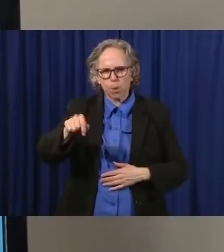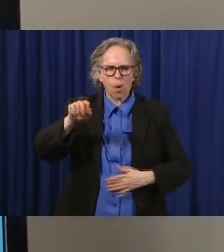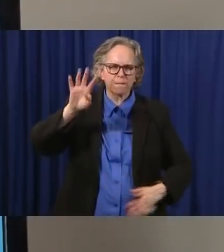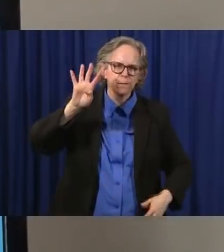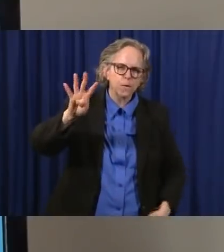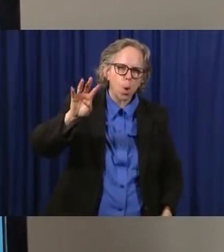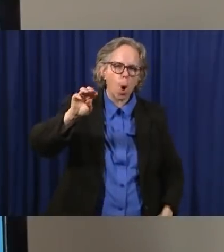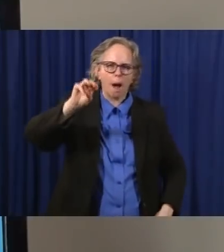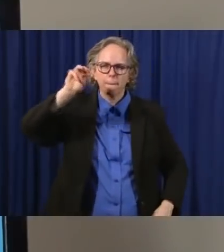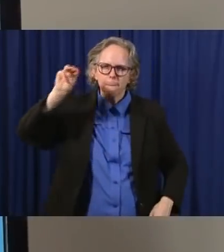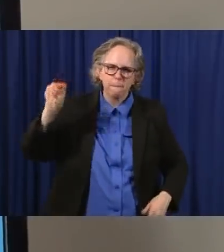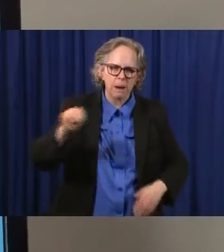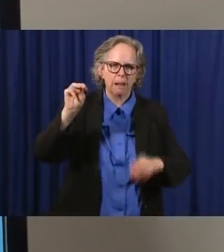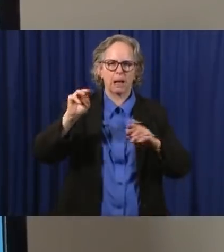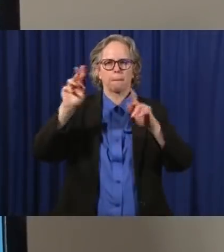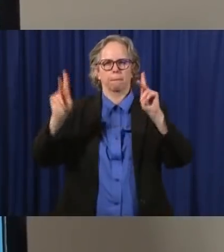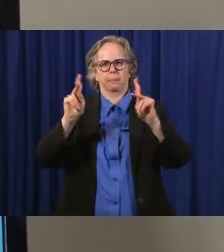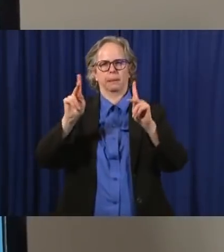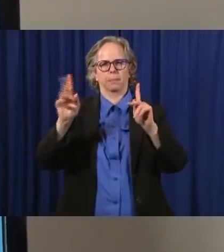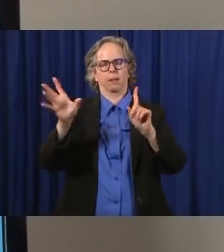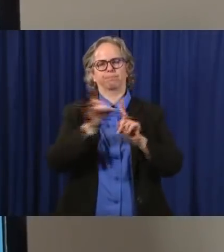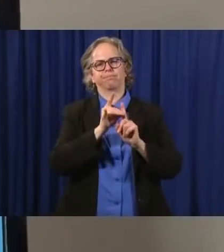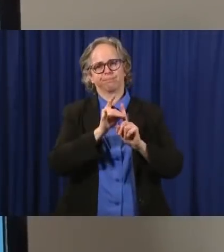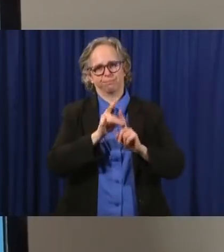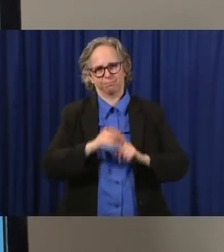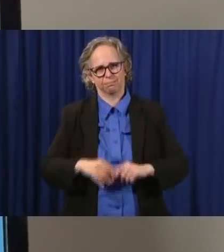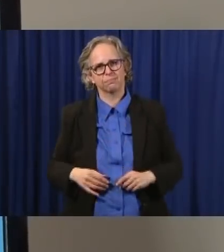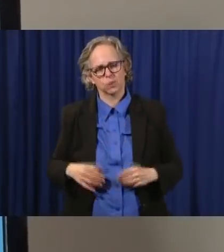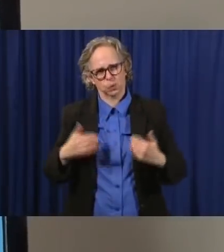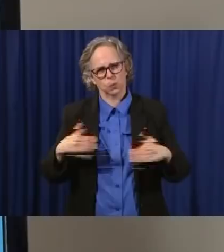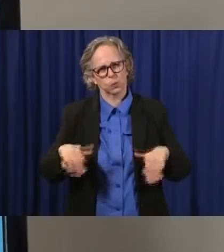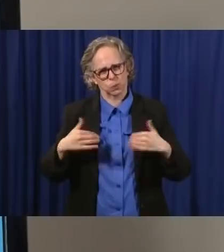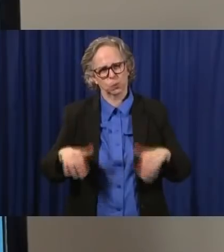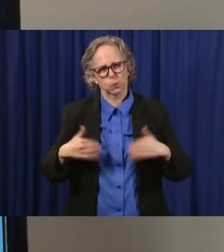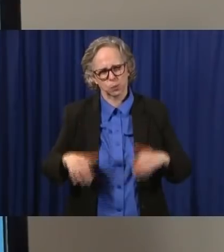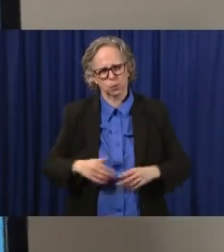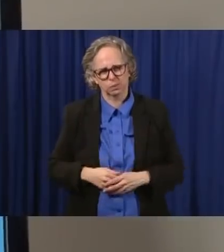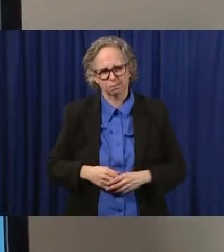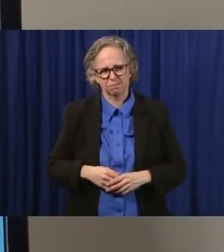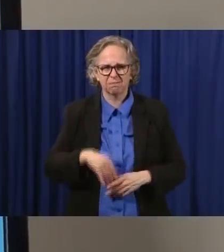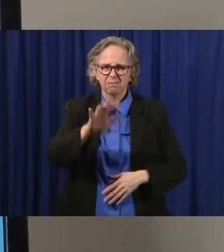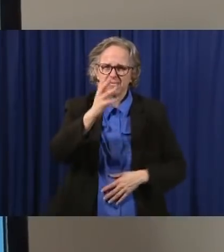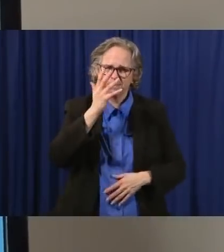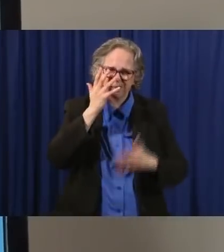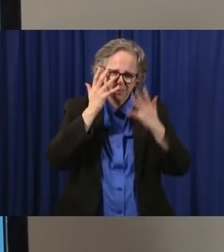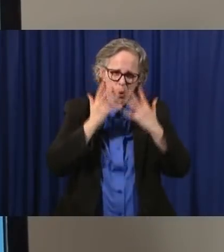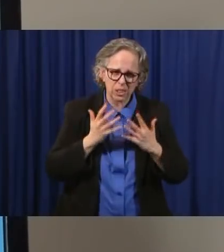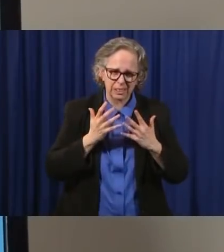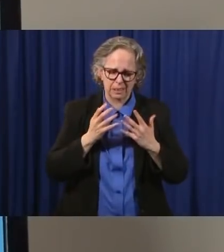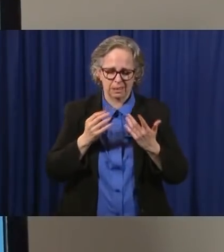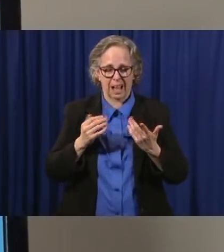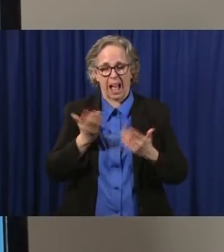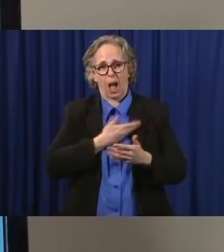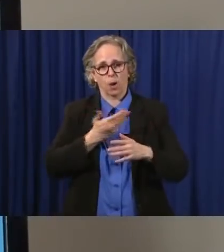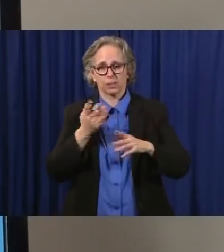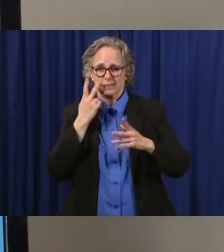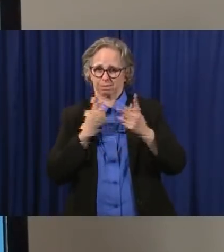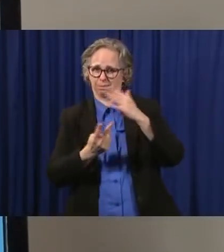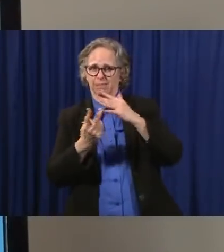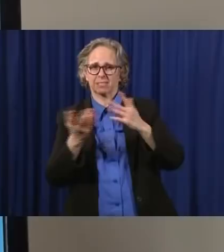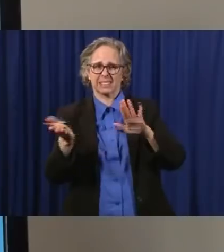million cases. And unfortunately, our deaths increased in the last 24 hours